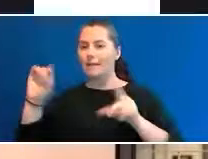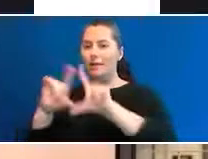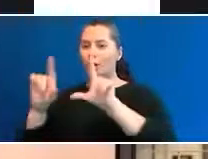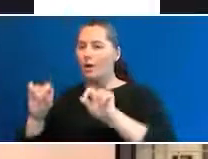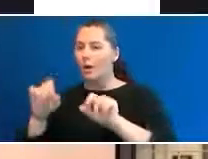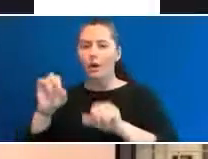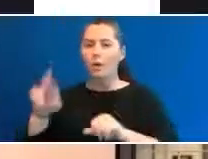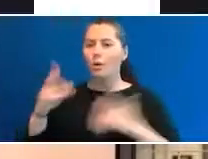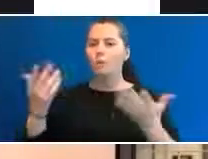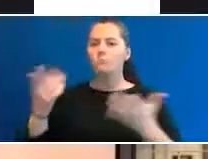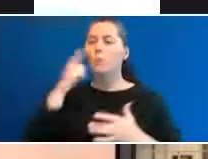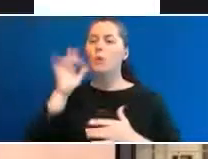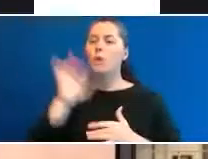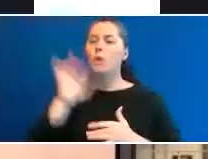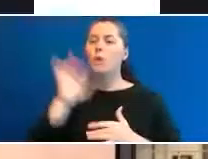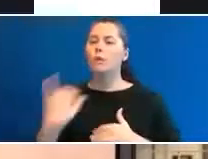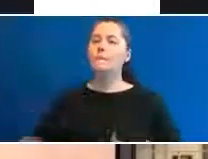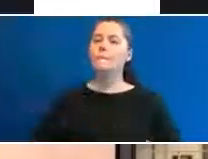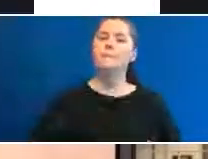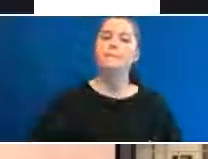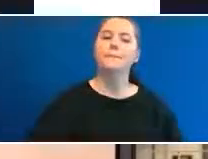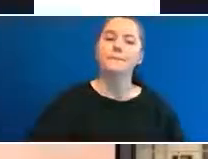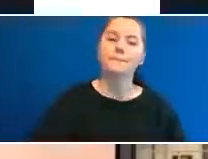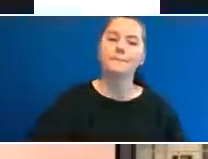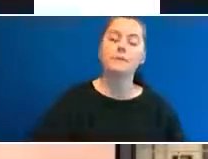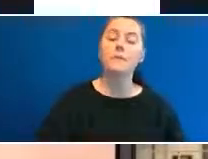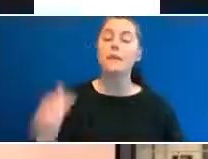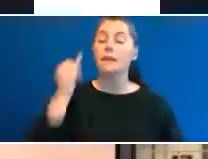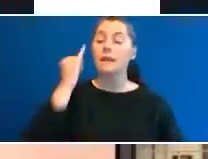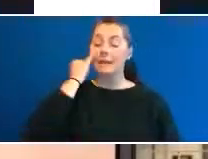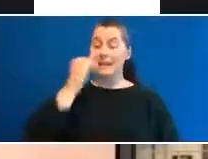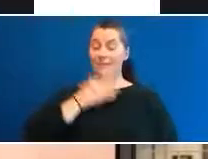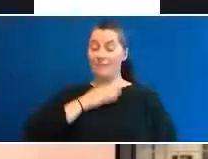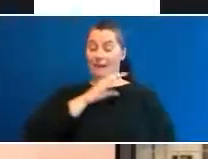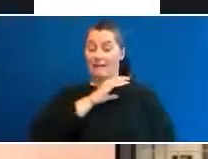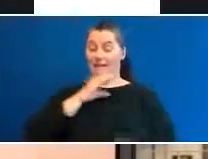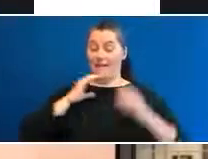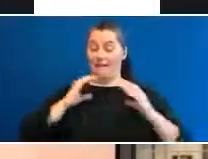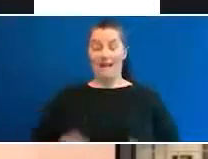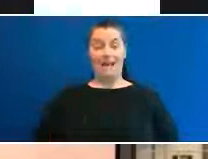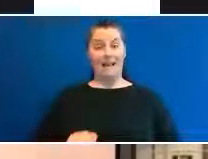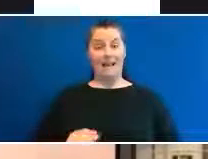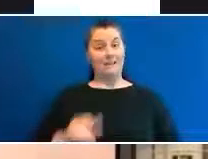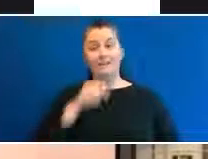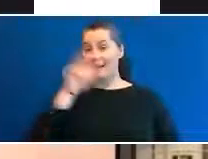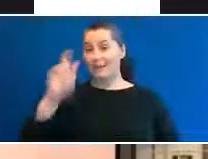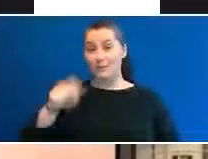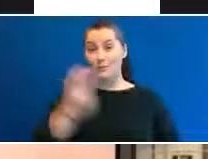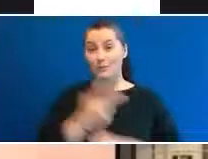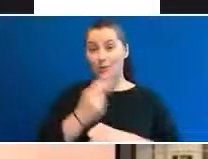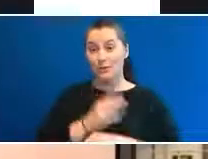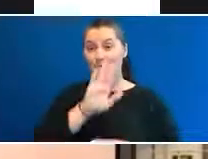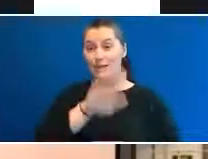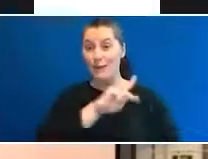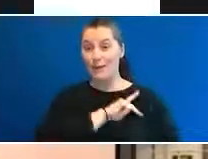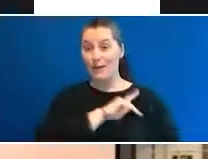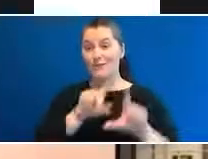now? well, if they're my clients, they better not be using their personal cards for their business.